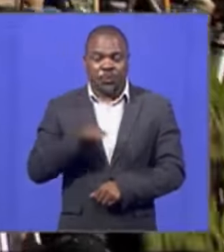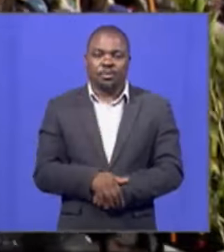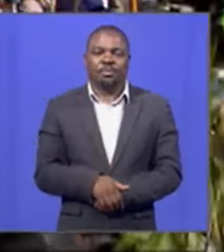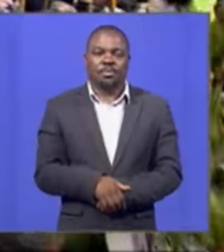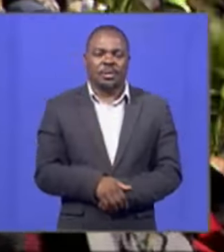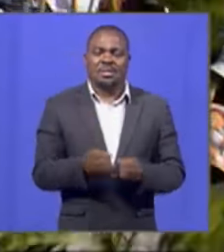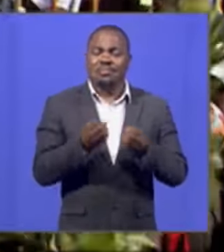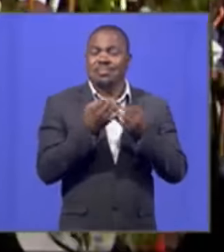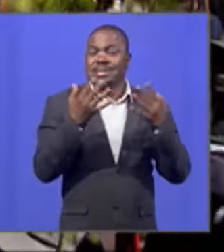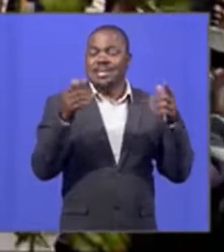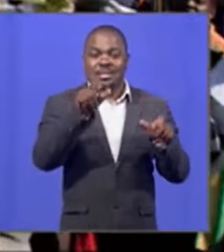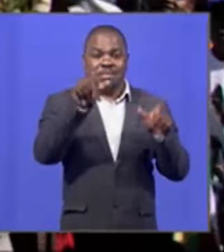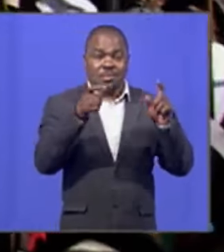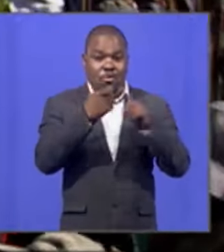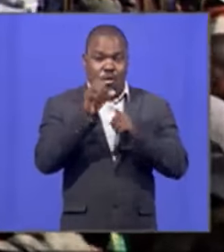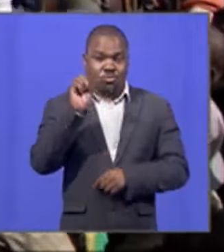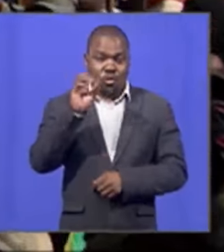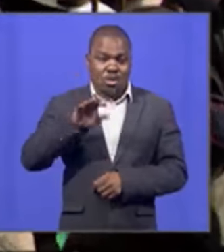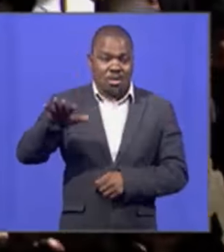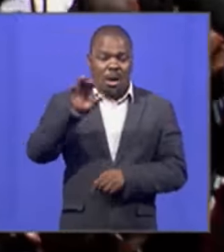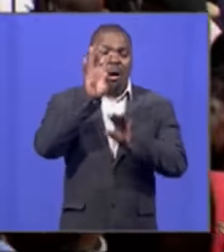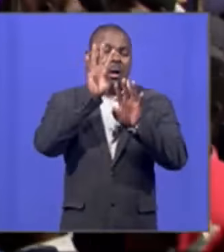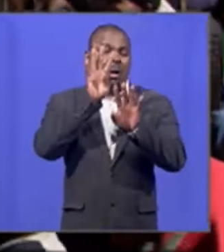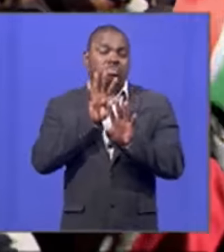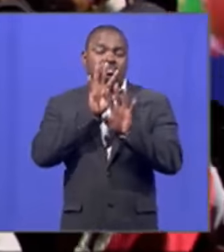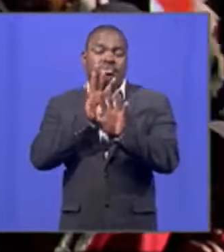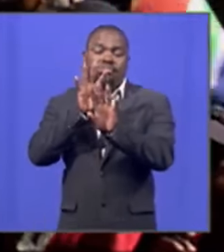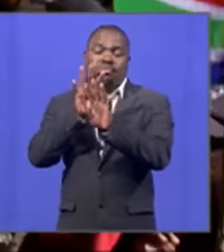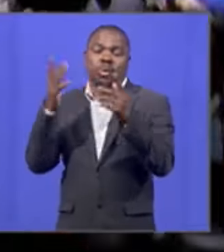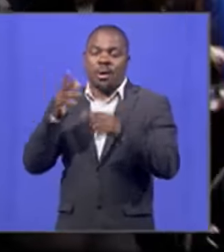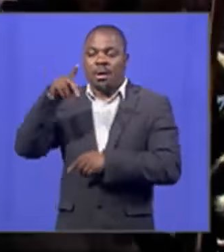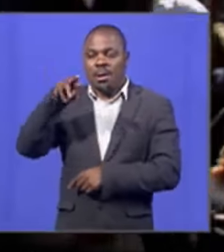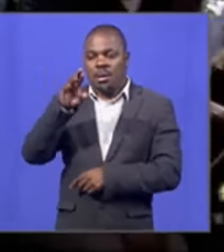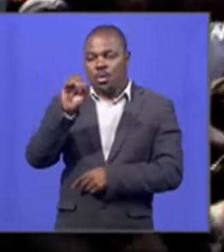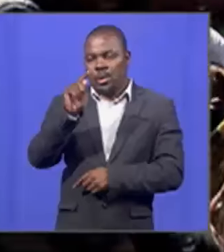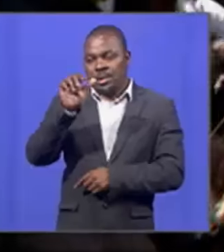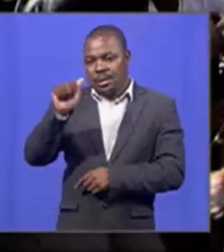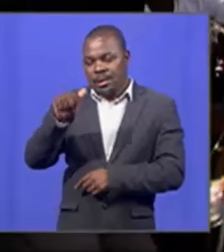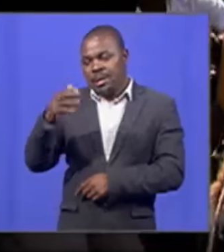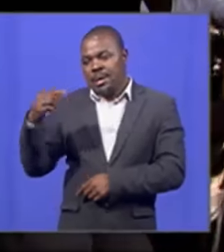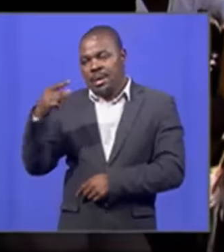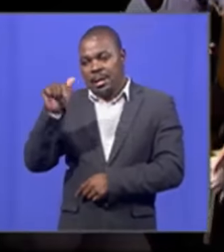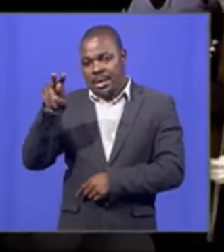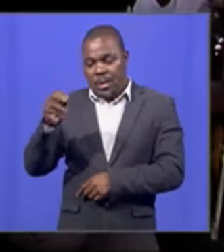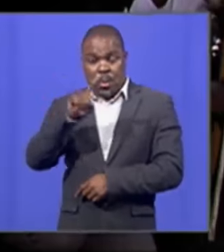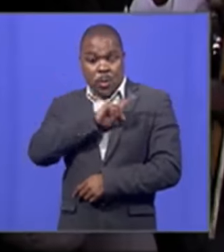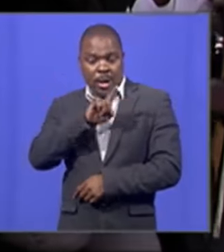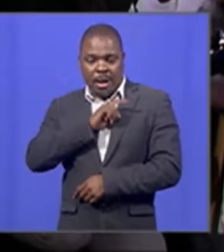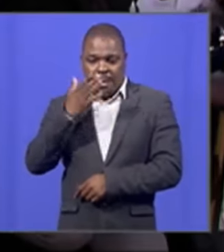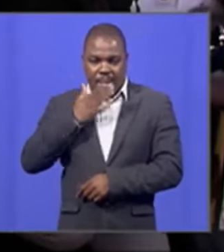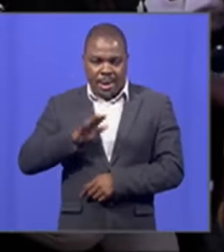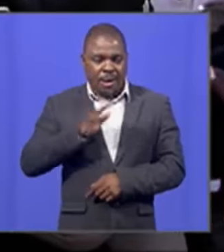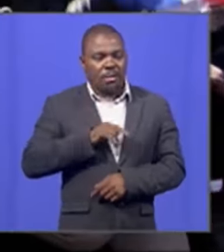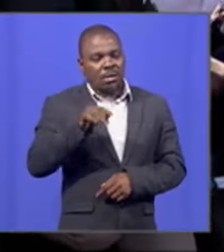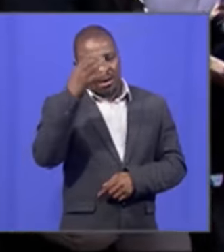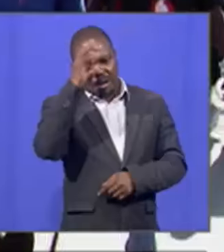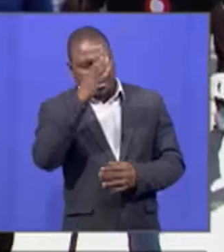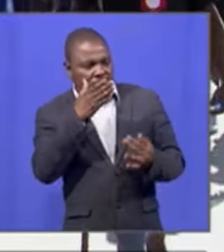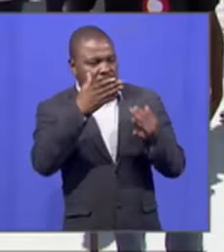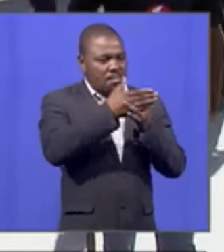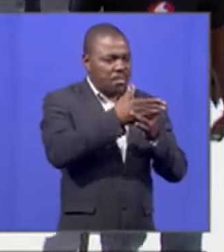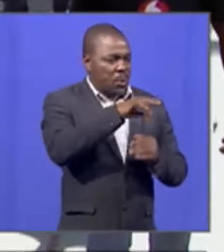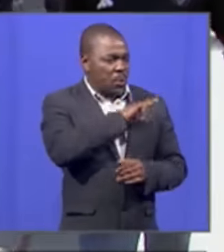Diketekete tša badudi ba Soweto ba hlole ba gwantetse ka station sa maphodisa sa Protea Clan go nyaka gore go tsenwe seemo ka bogare kgatlhanong le badudi ba dinaga di